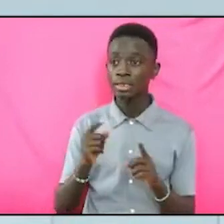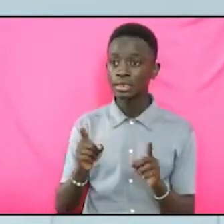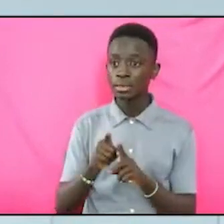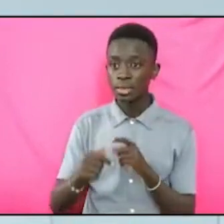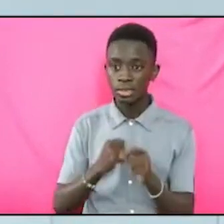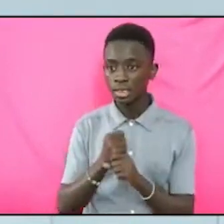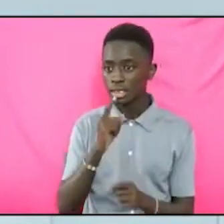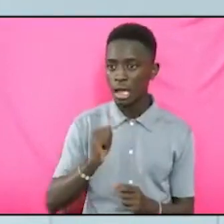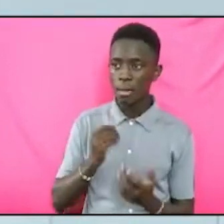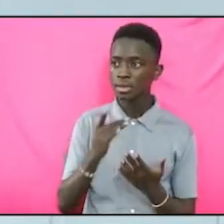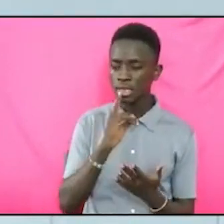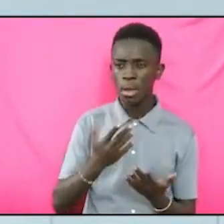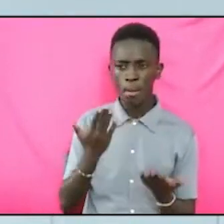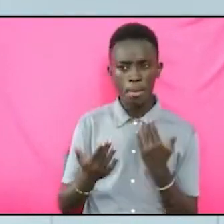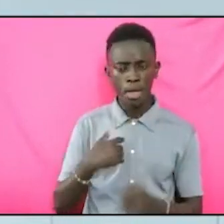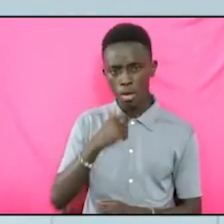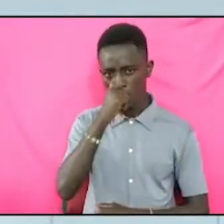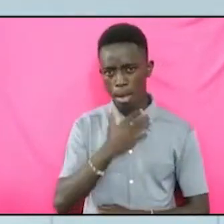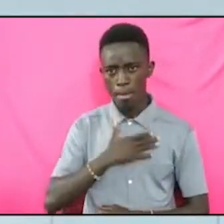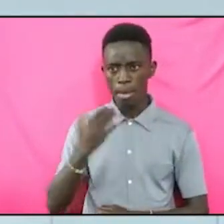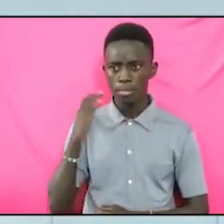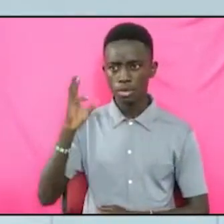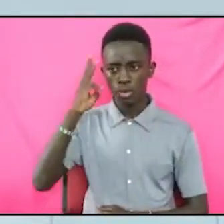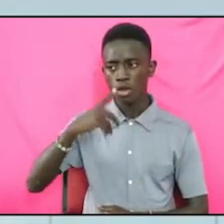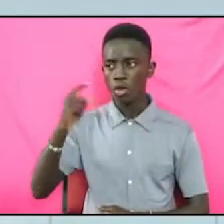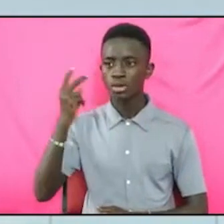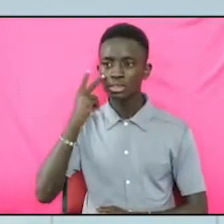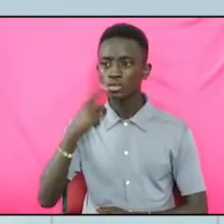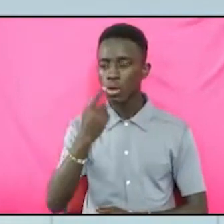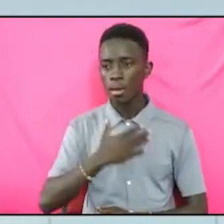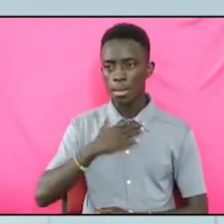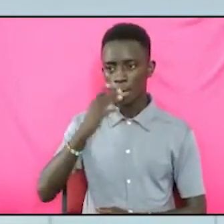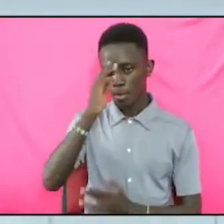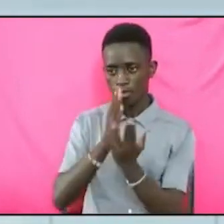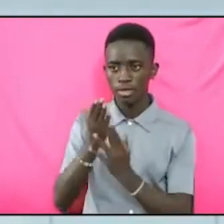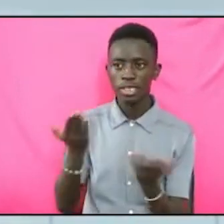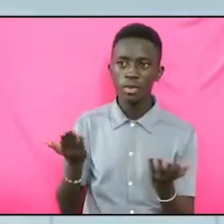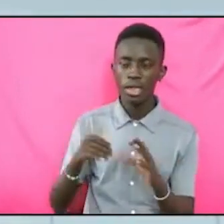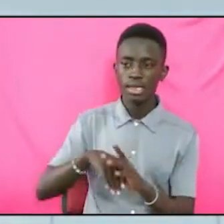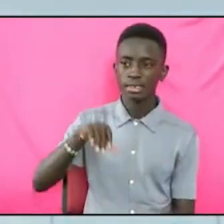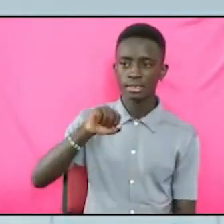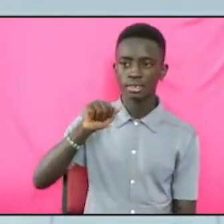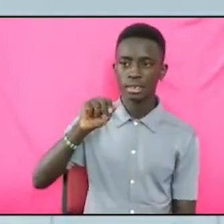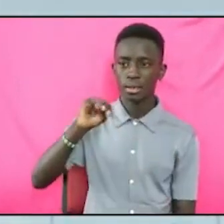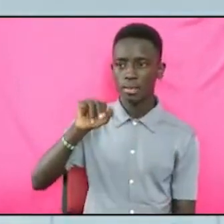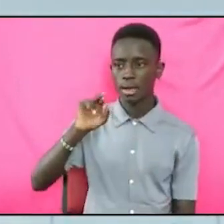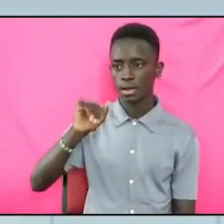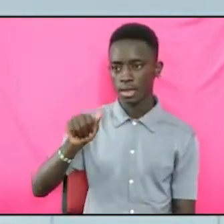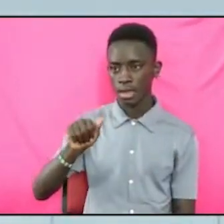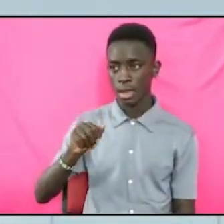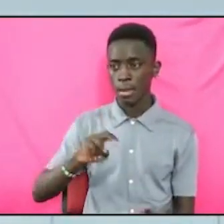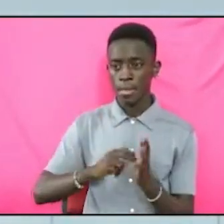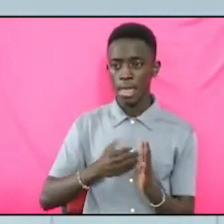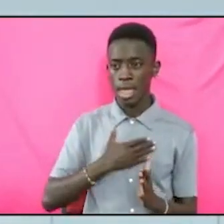master would go and see the prophet in Samaria. He would be healed. Our personal encounter with the Lord